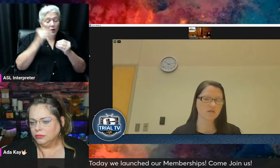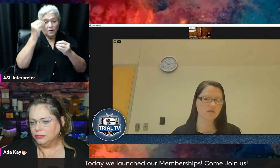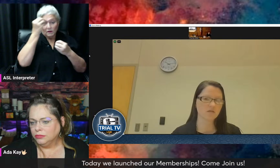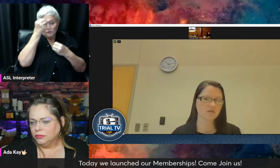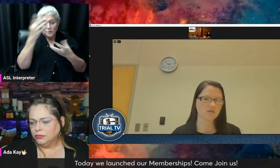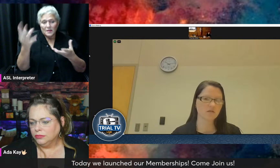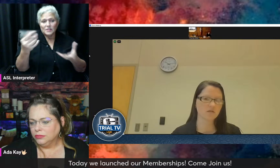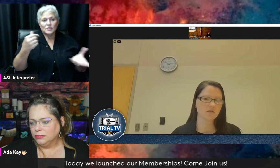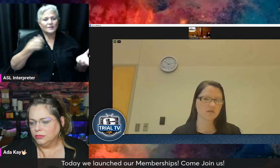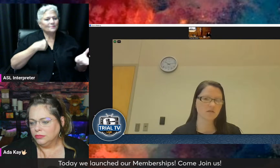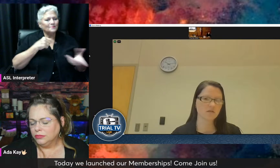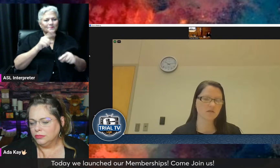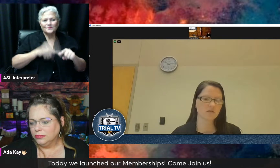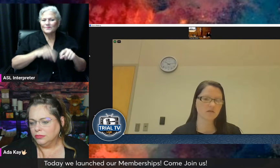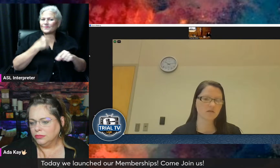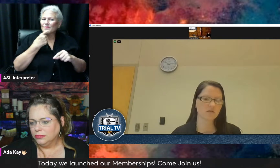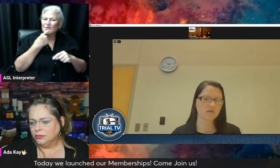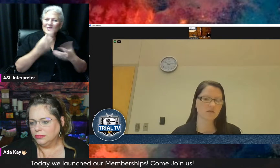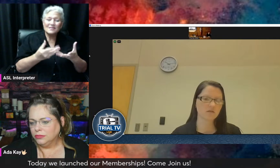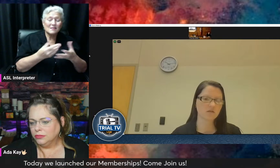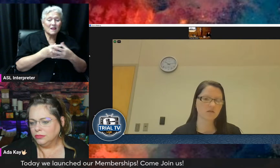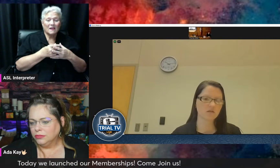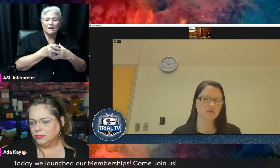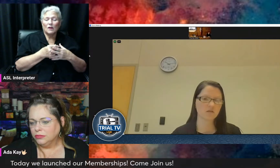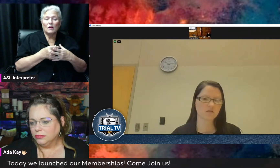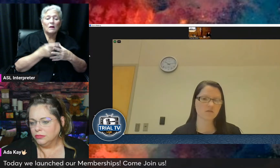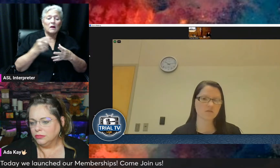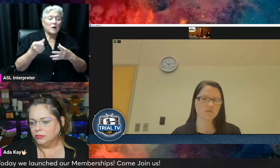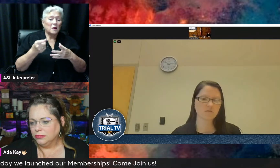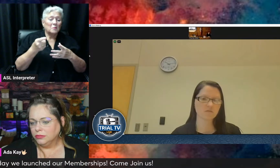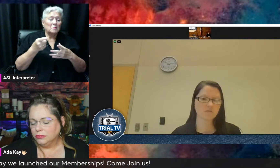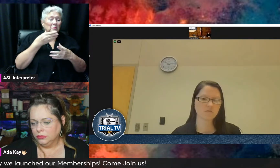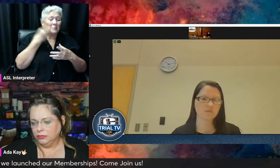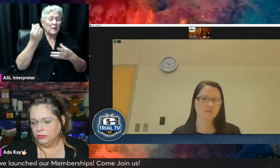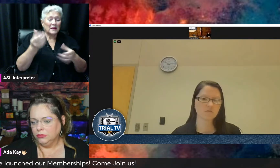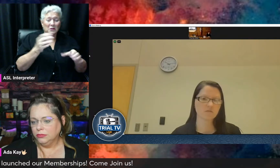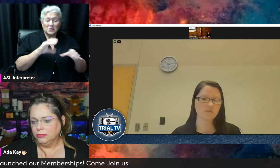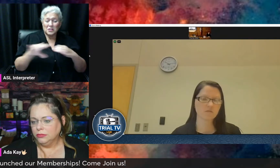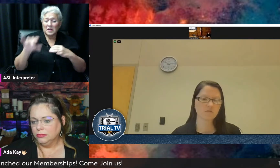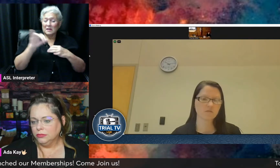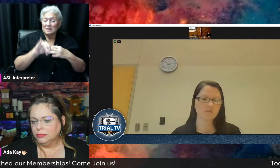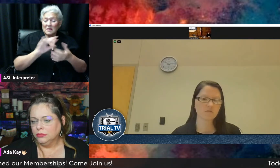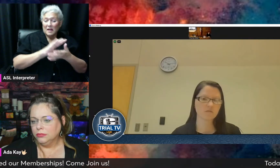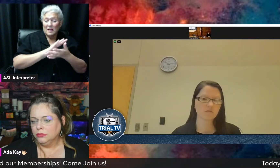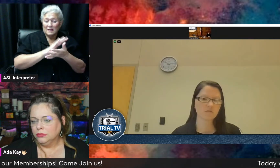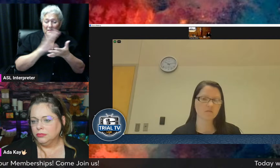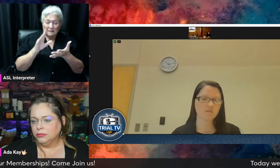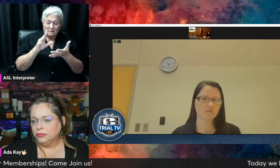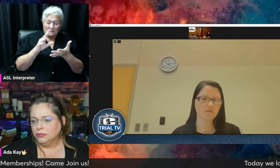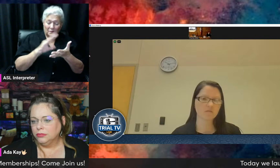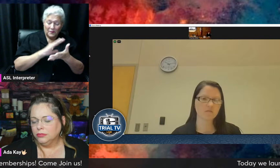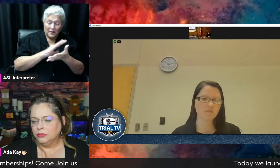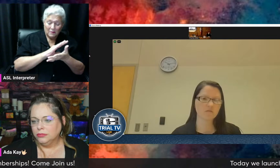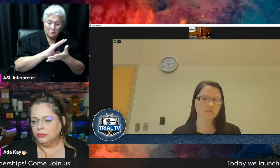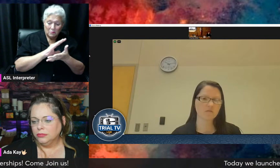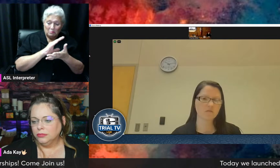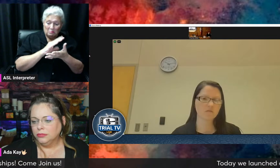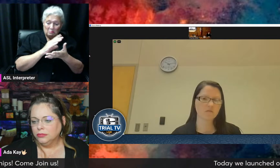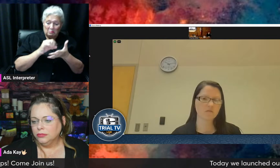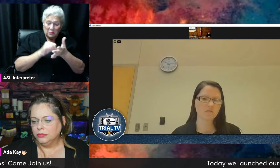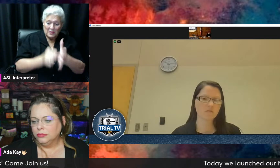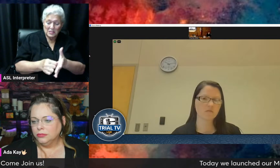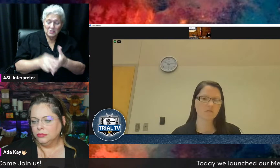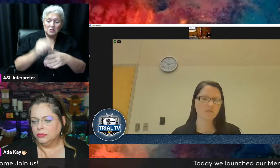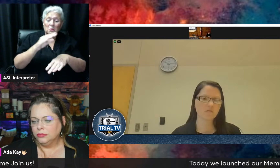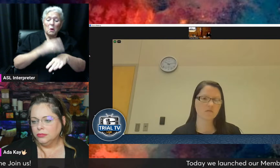all. Would it be more likely that these impressions were placed on the hatchet after the shower as opposed to before,